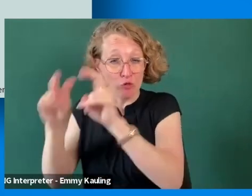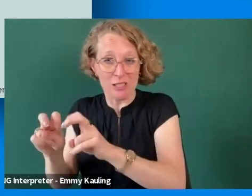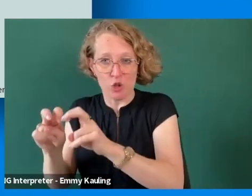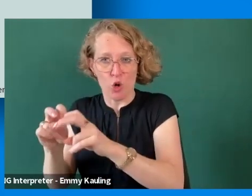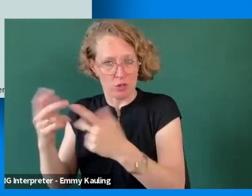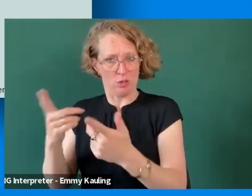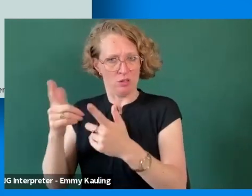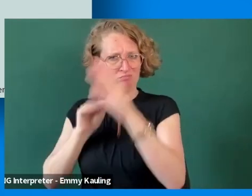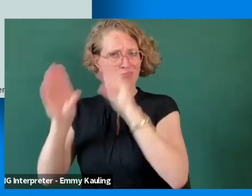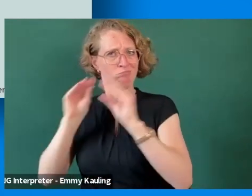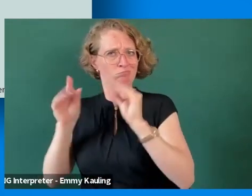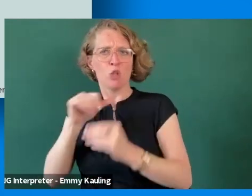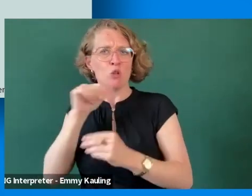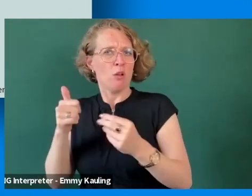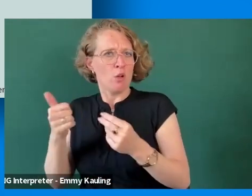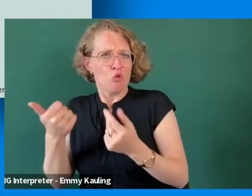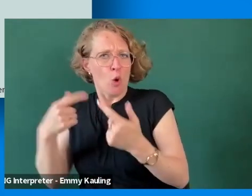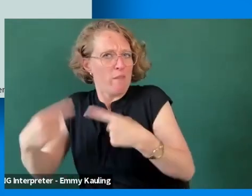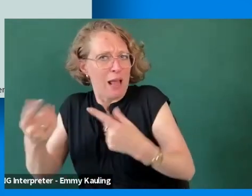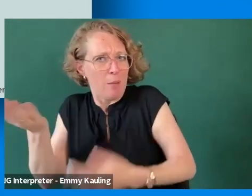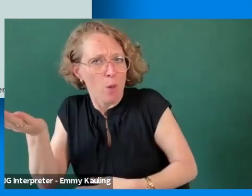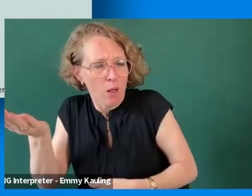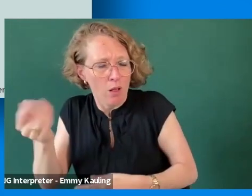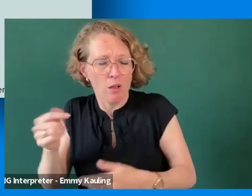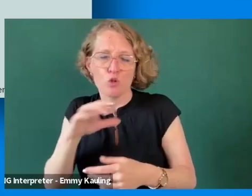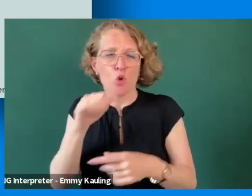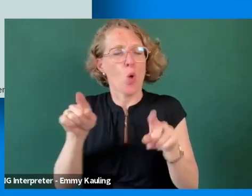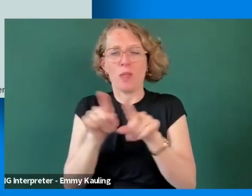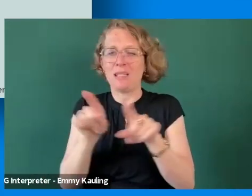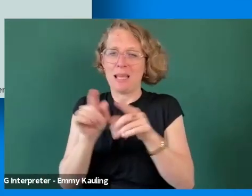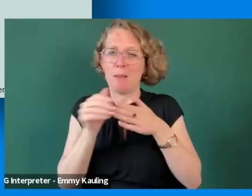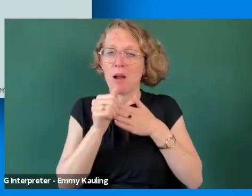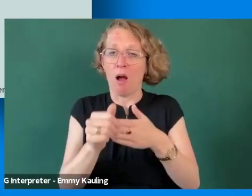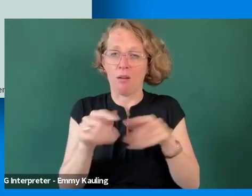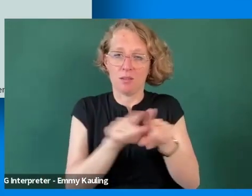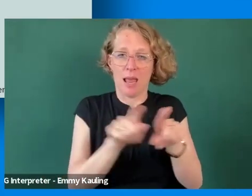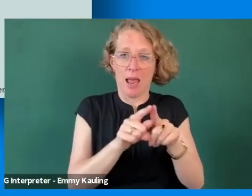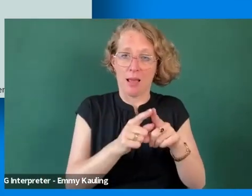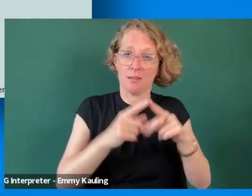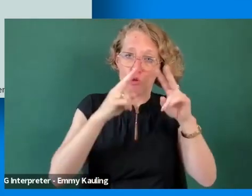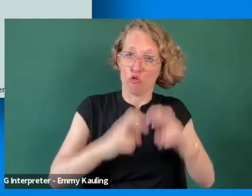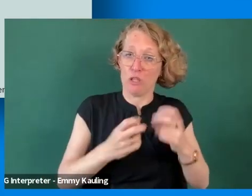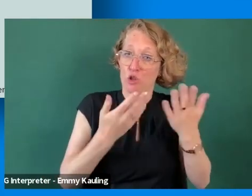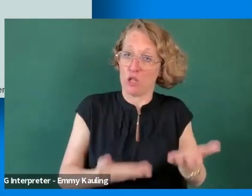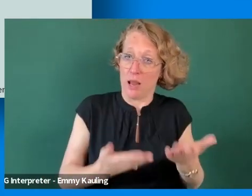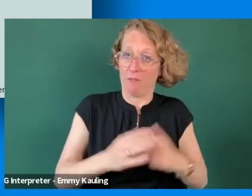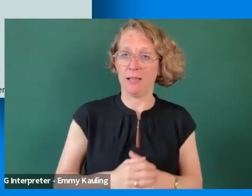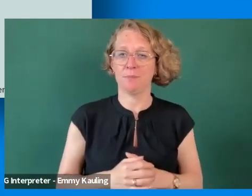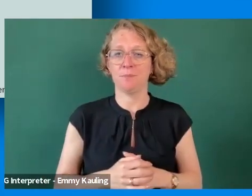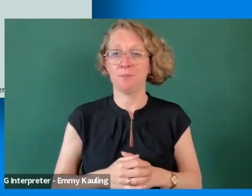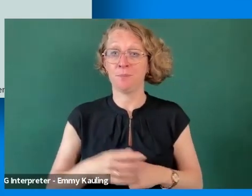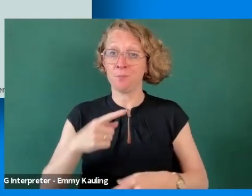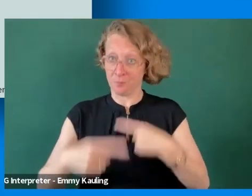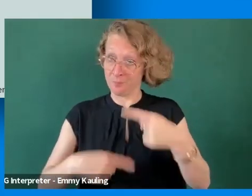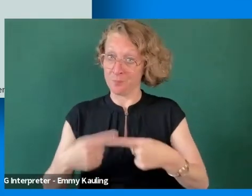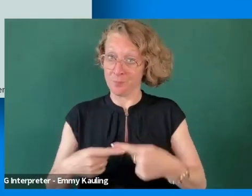as many previously successful candidates who can provide this kind of guidance. So our good practice advice